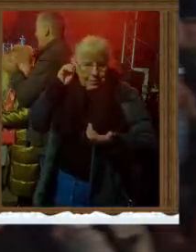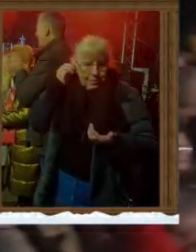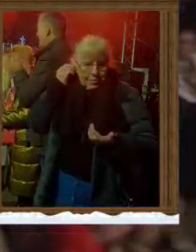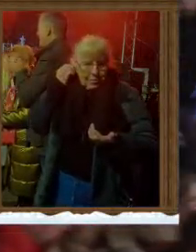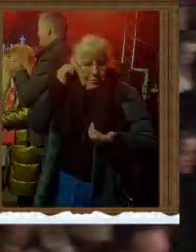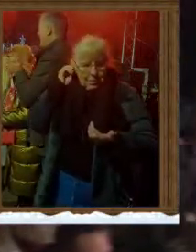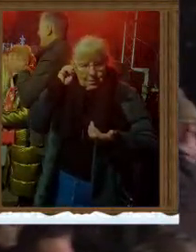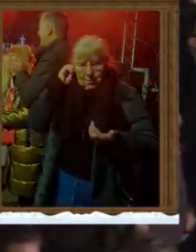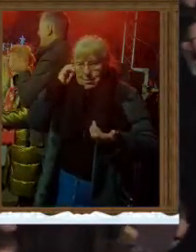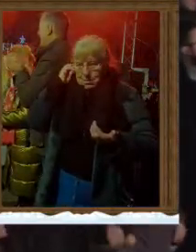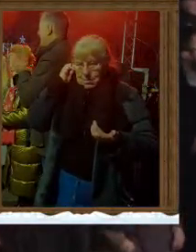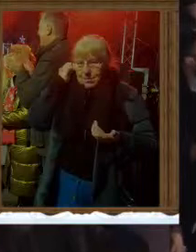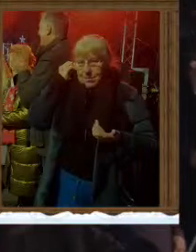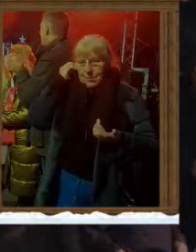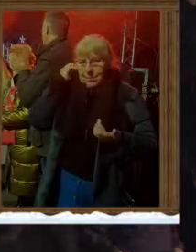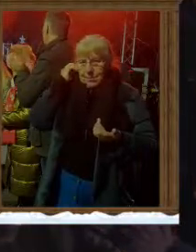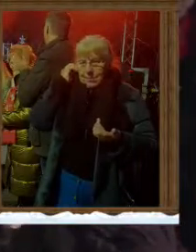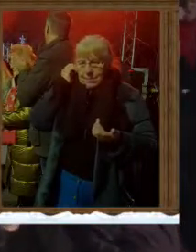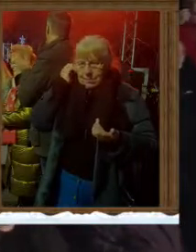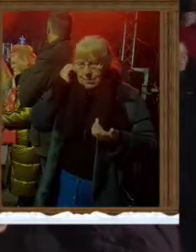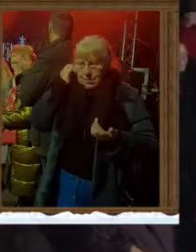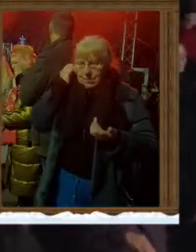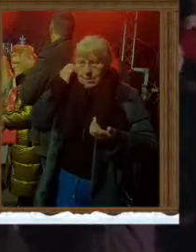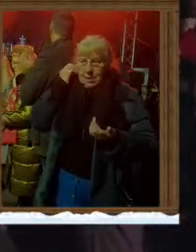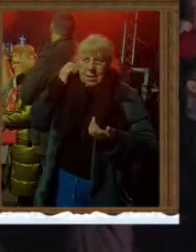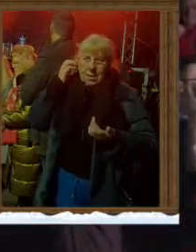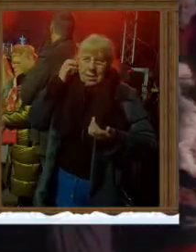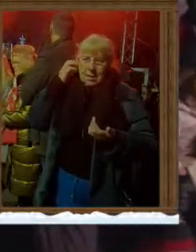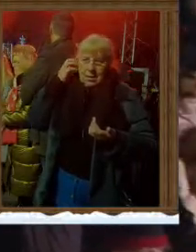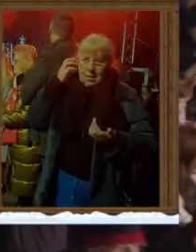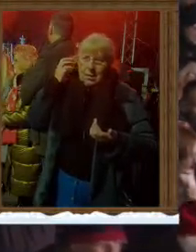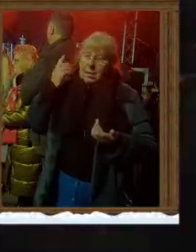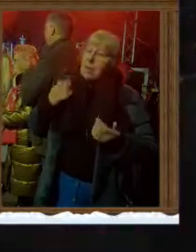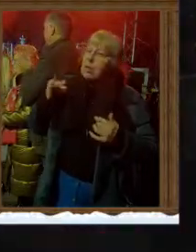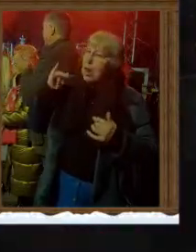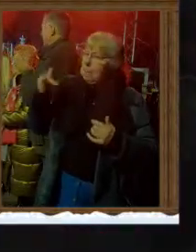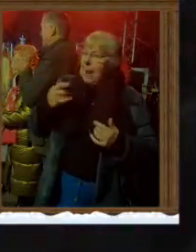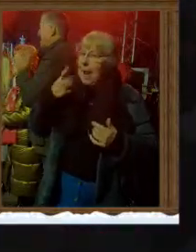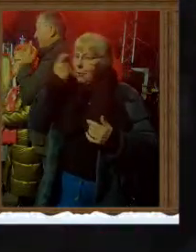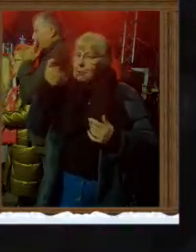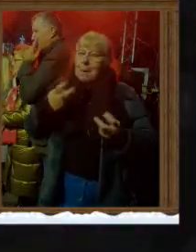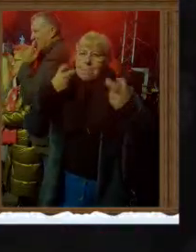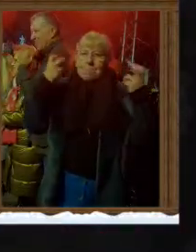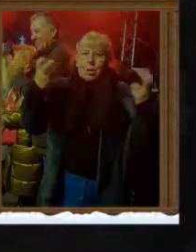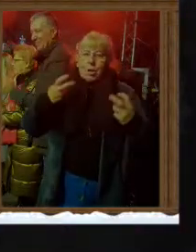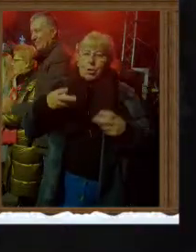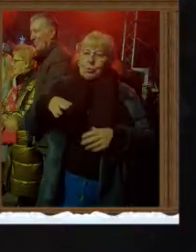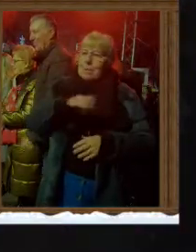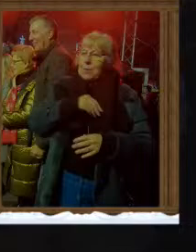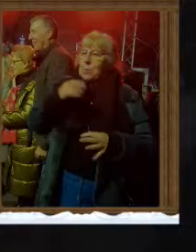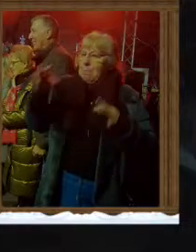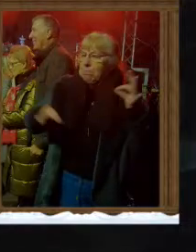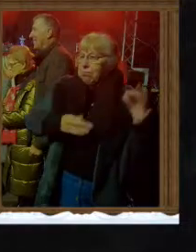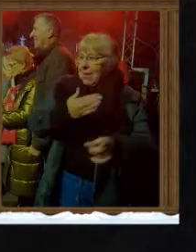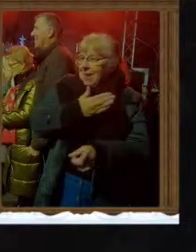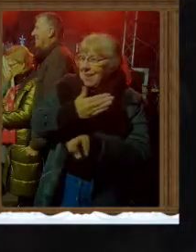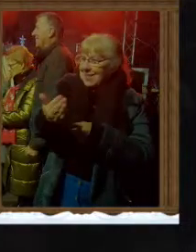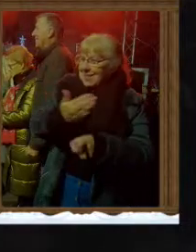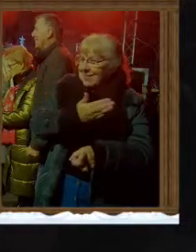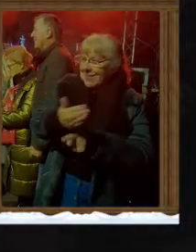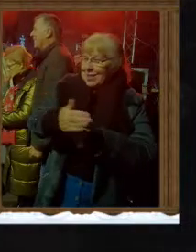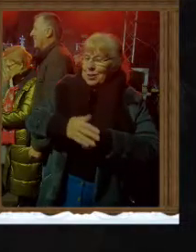Pretty good. And remember, screams win prizes screams later on do in win the night. Prizes. We